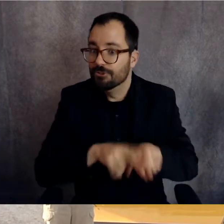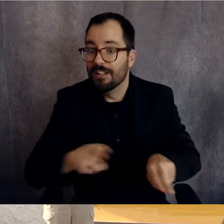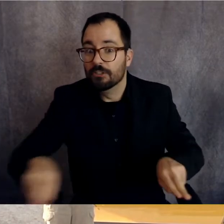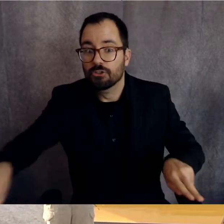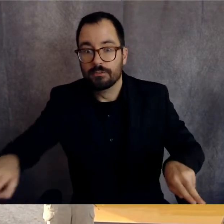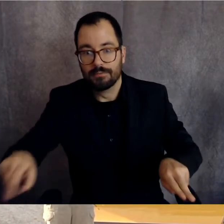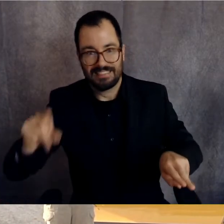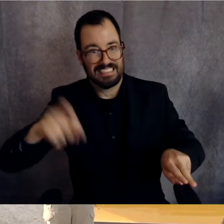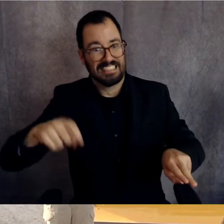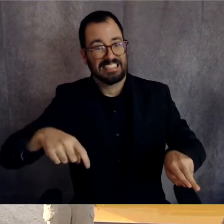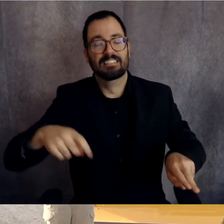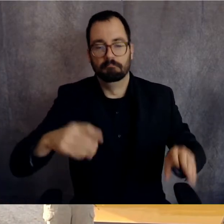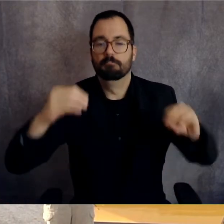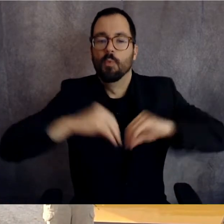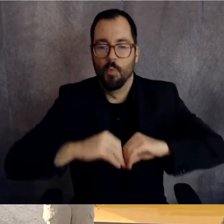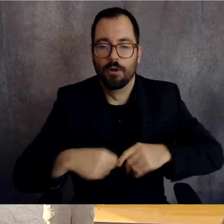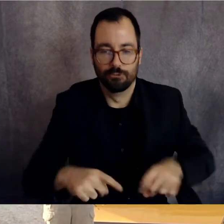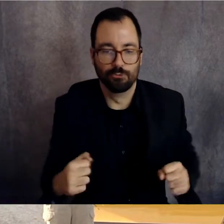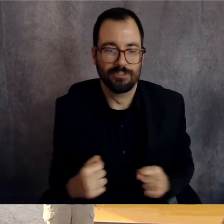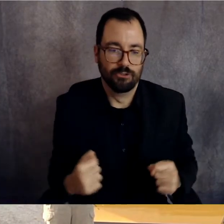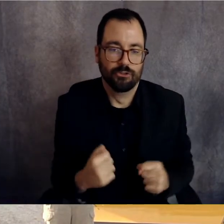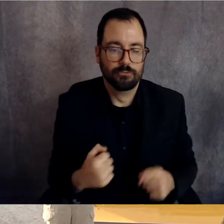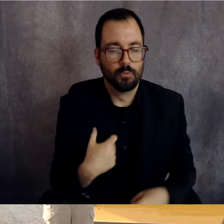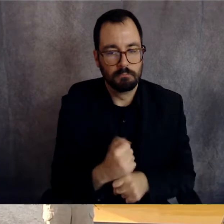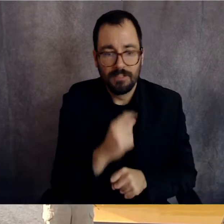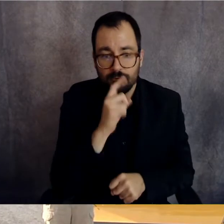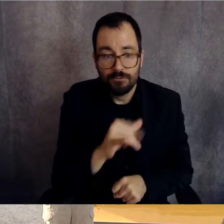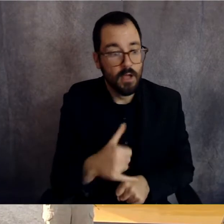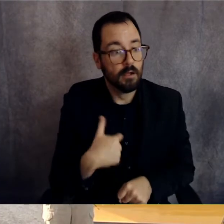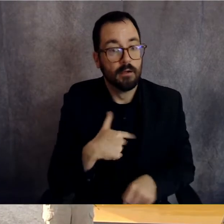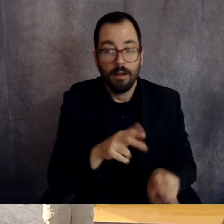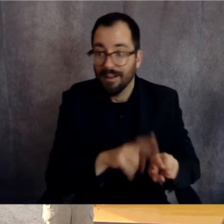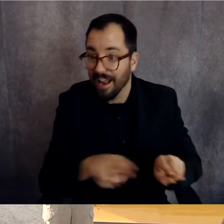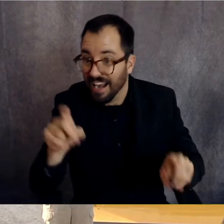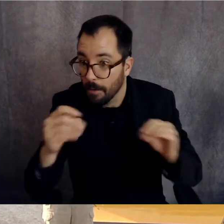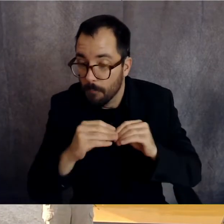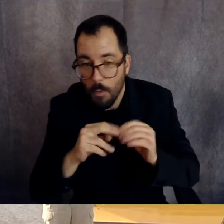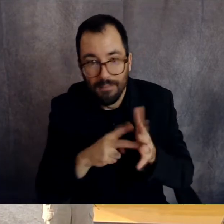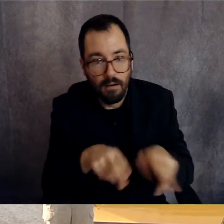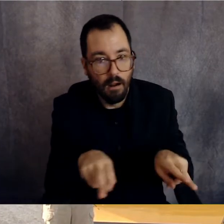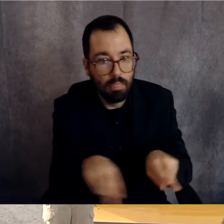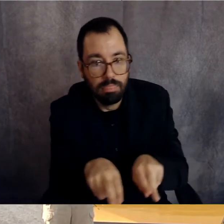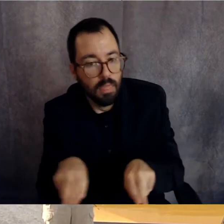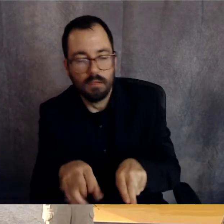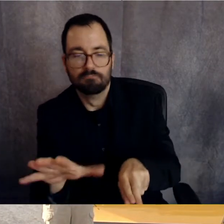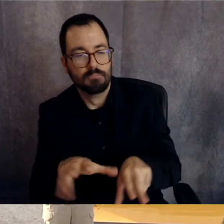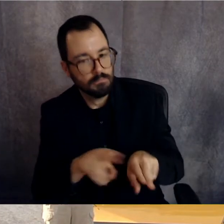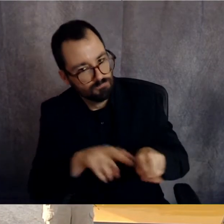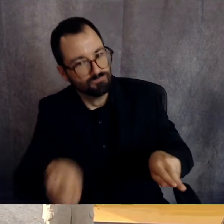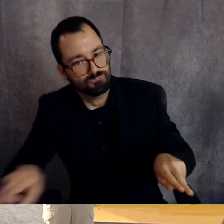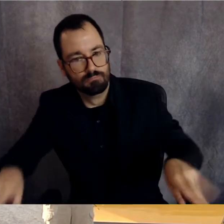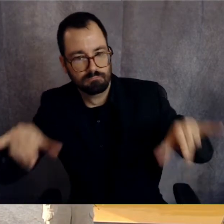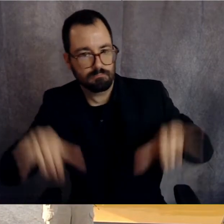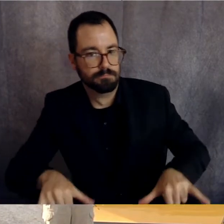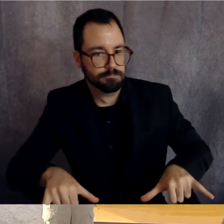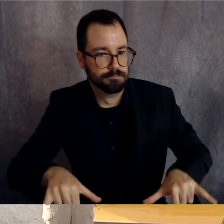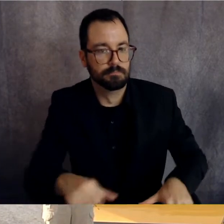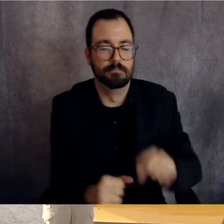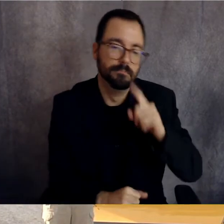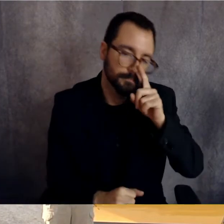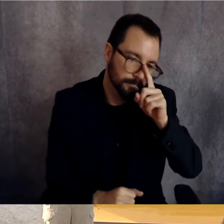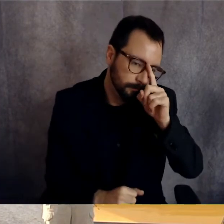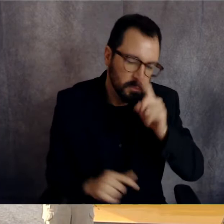to work on making sure that our shelters do not compromise COVID safety. Sheila, Dillon, our Chief of Housing, will talk a little more about that in a